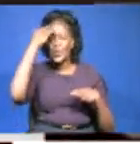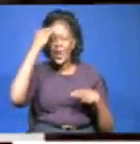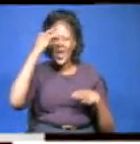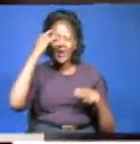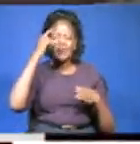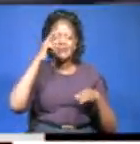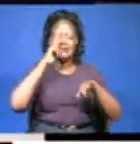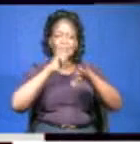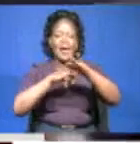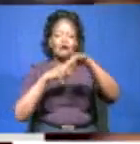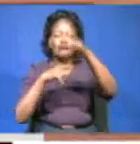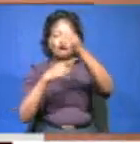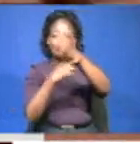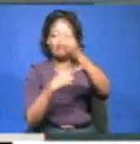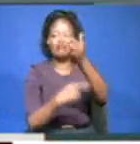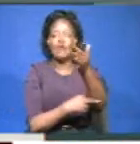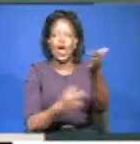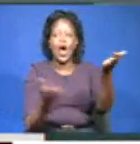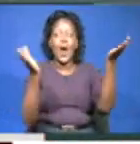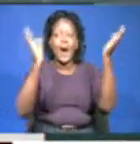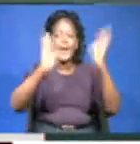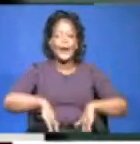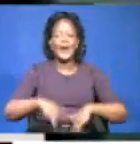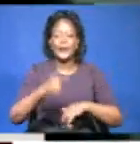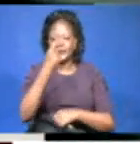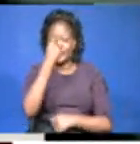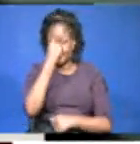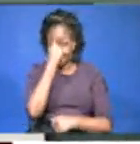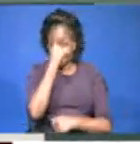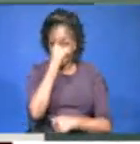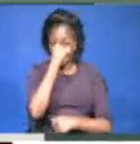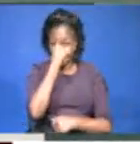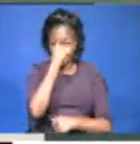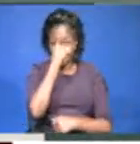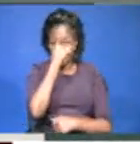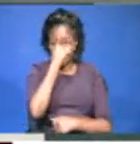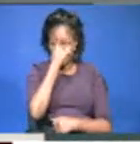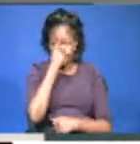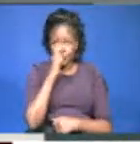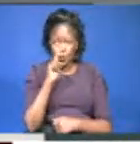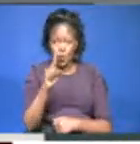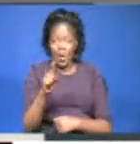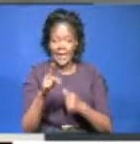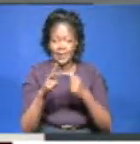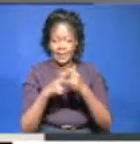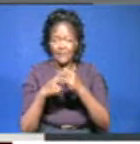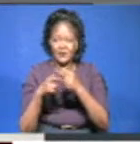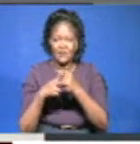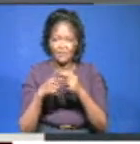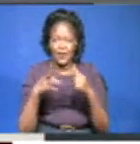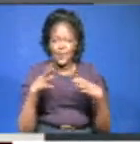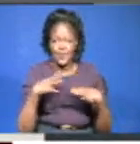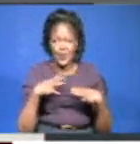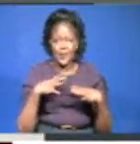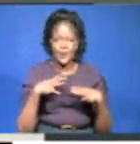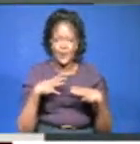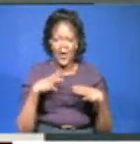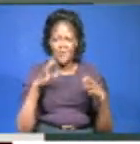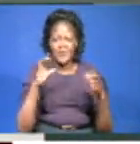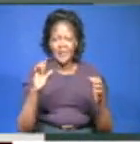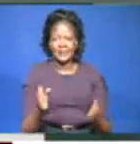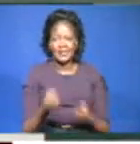suspension bridge collapsed in India's Gujarat state. At least 177 people have been rescued so